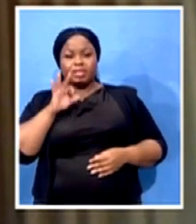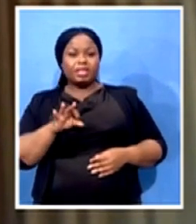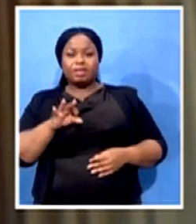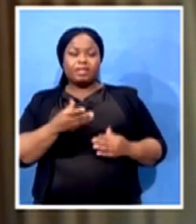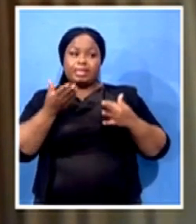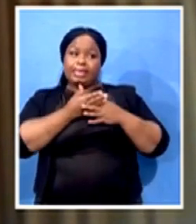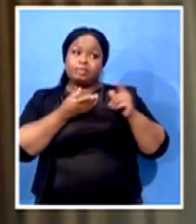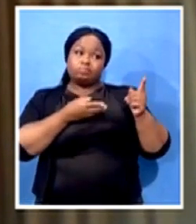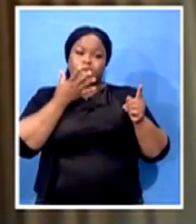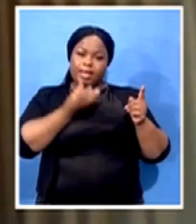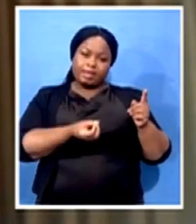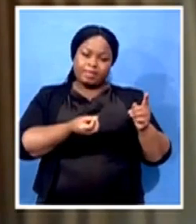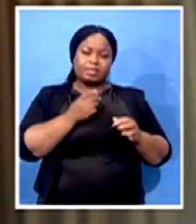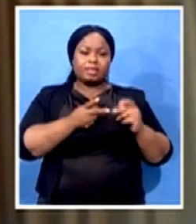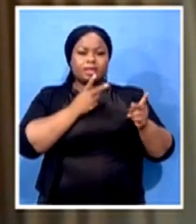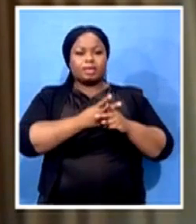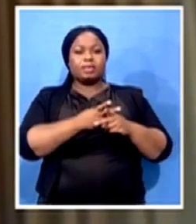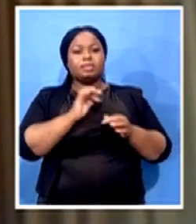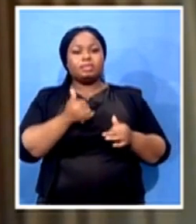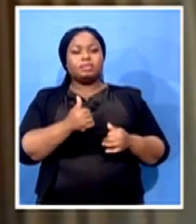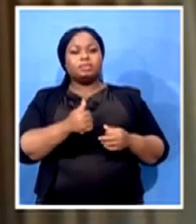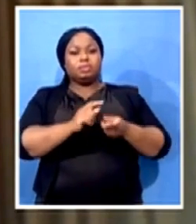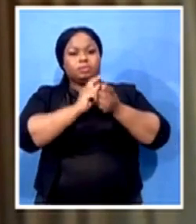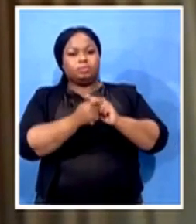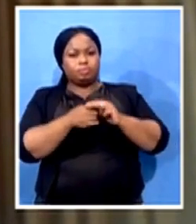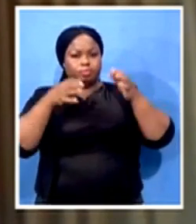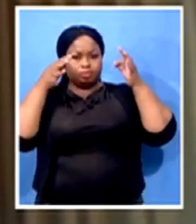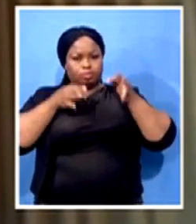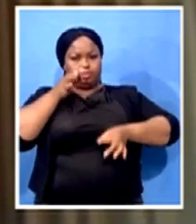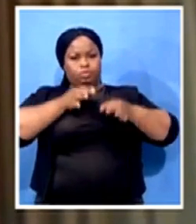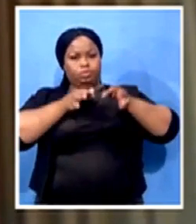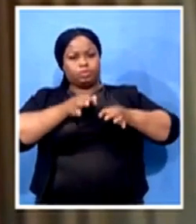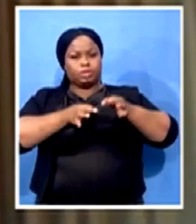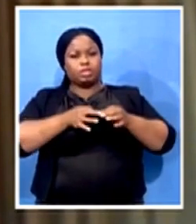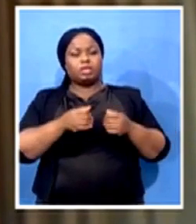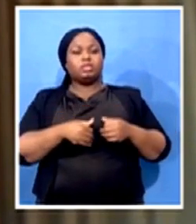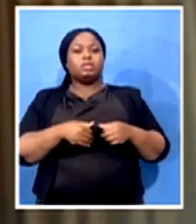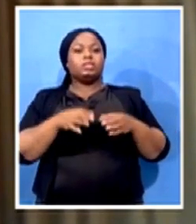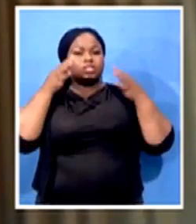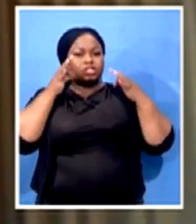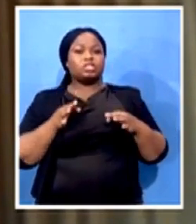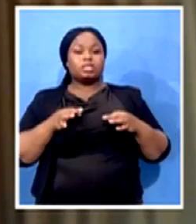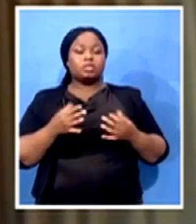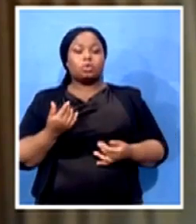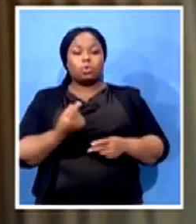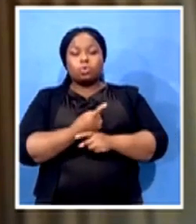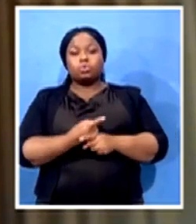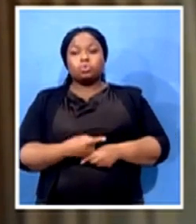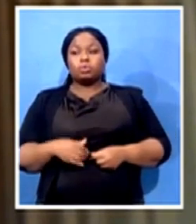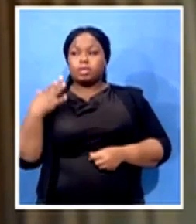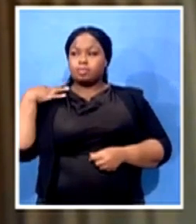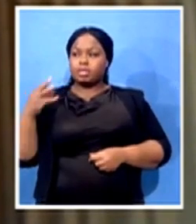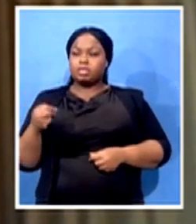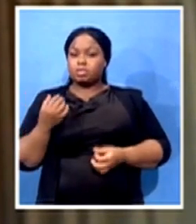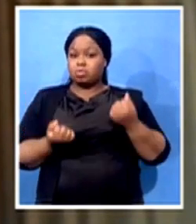becomes a political decision. Then normally the Minister of Justice must rule whether or not they're going to extradite these two people to